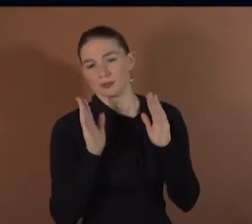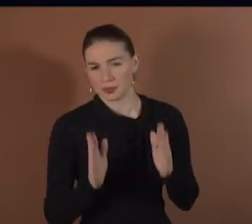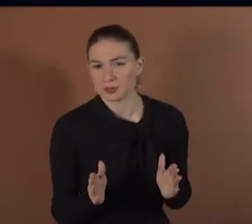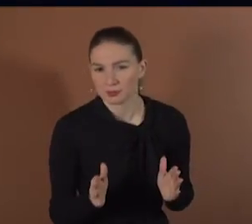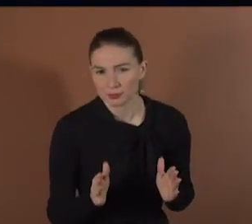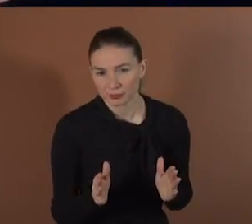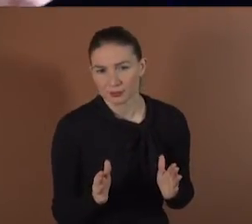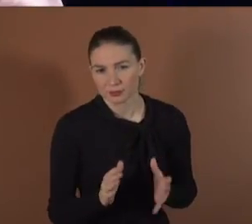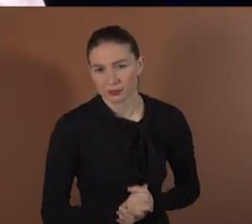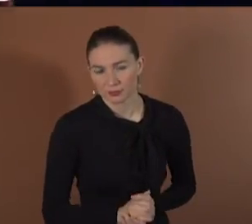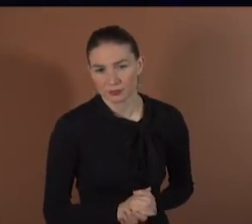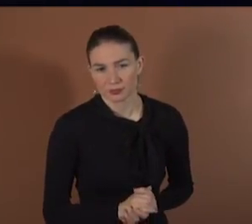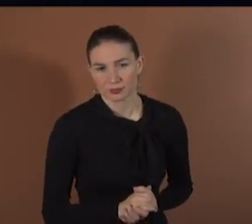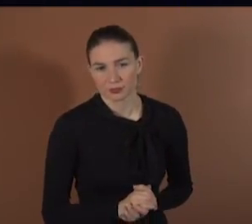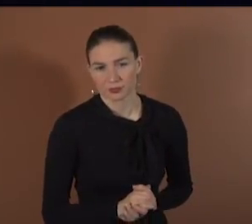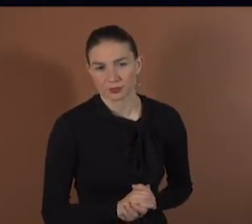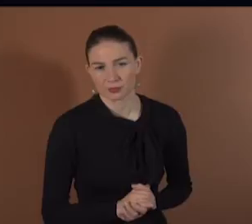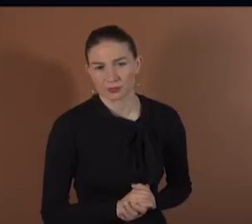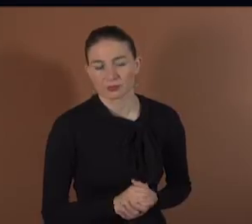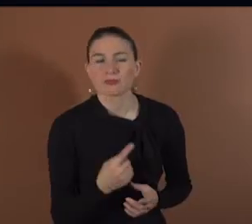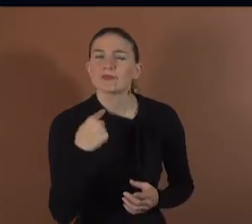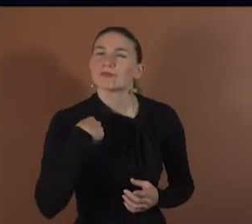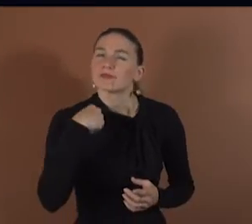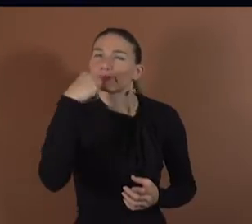I believe that the future